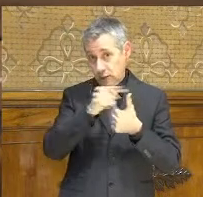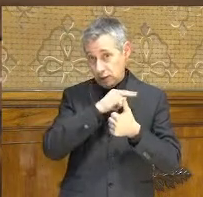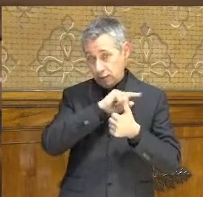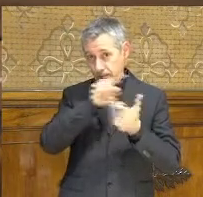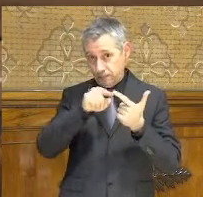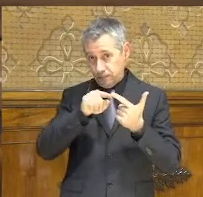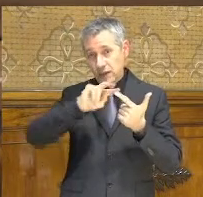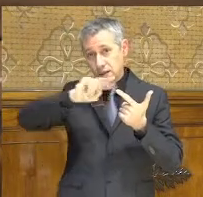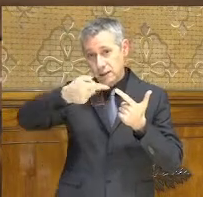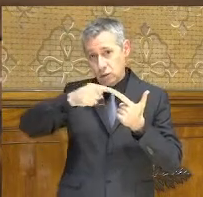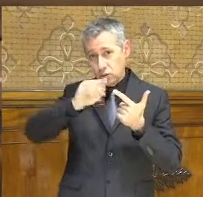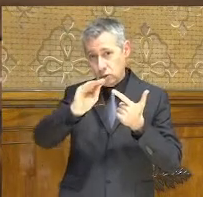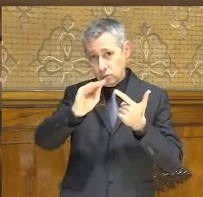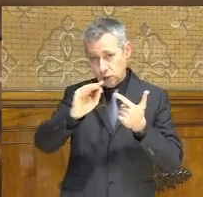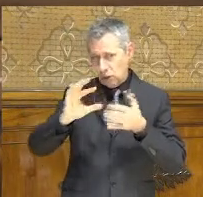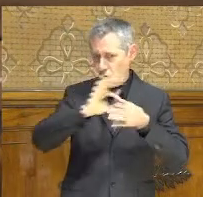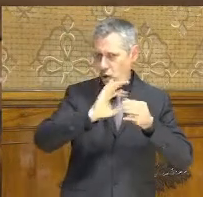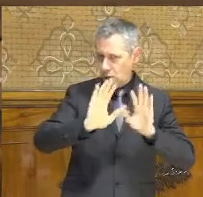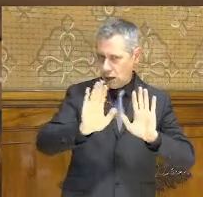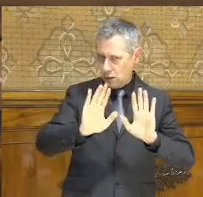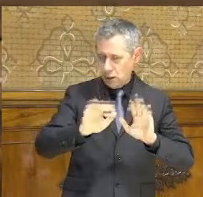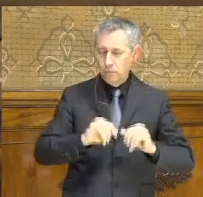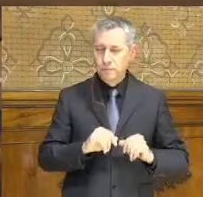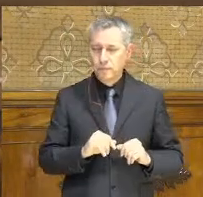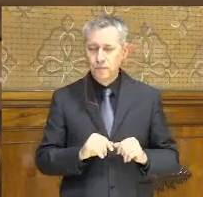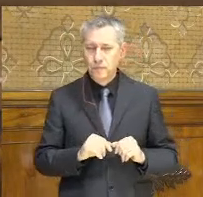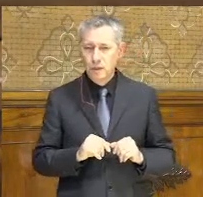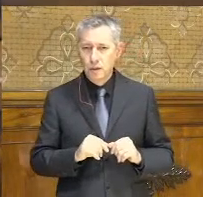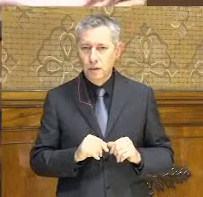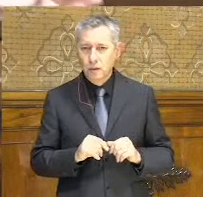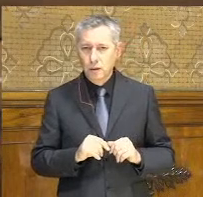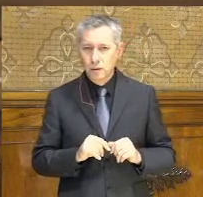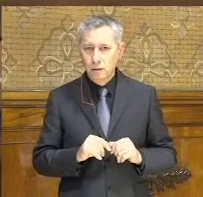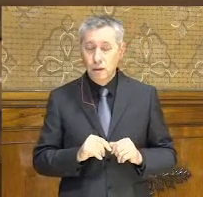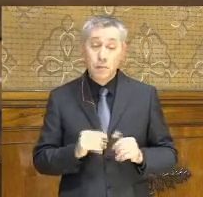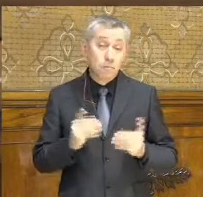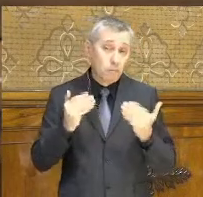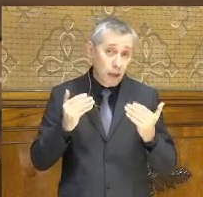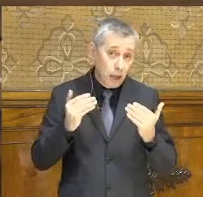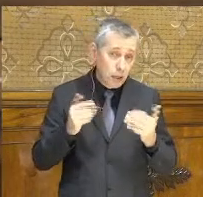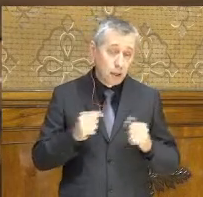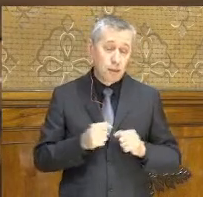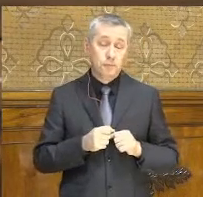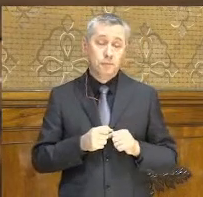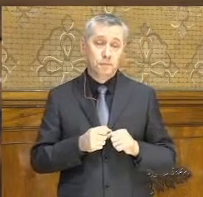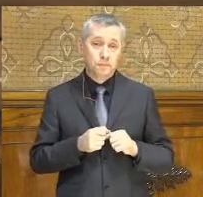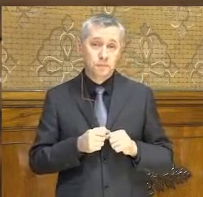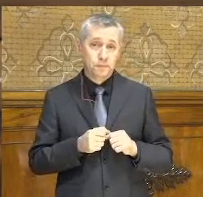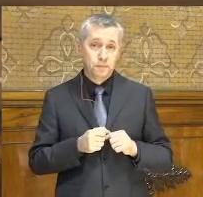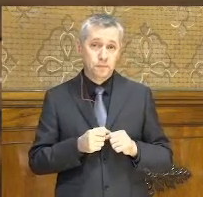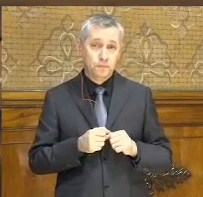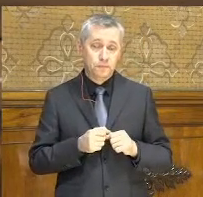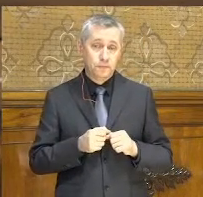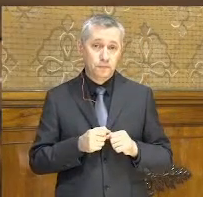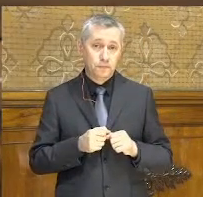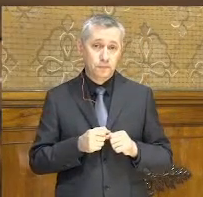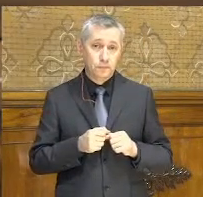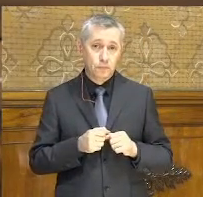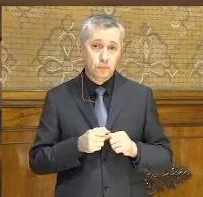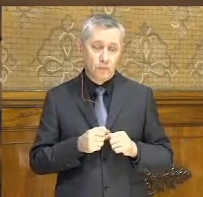this first one, and maybe just taking a hint from my